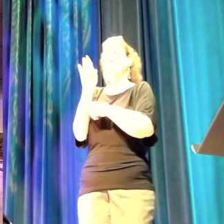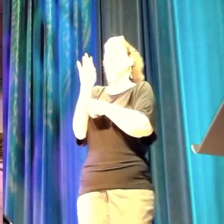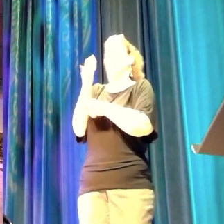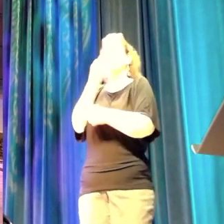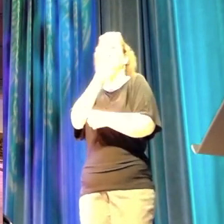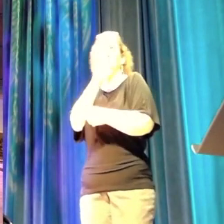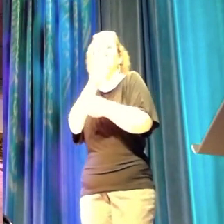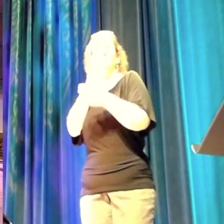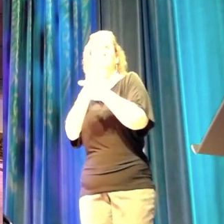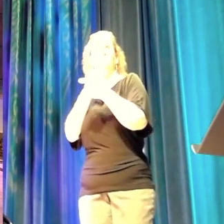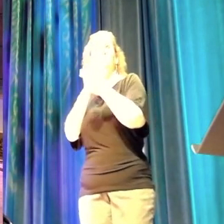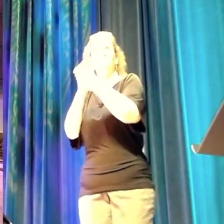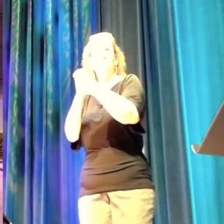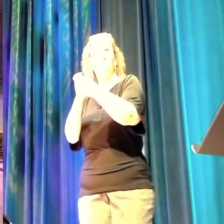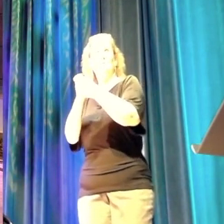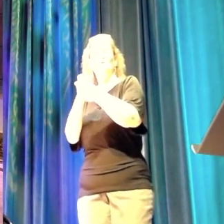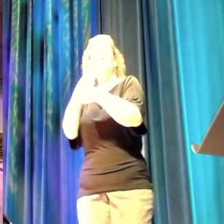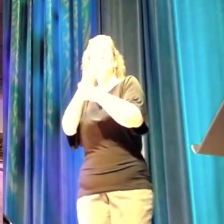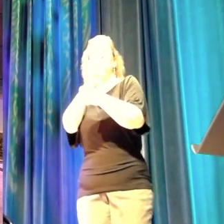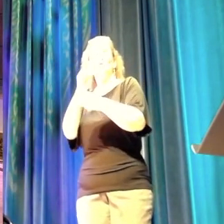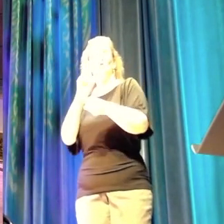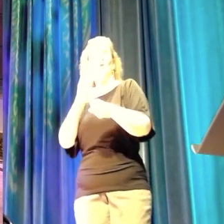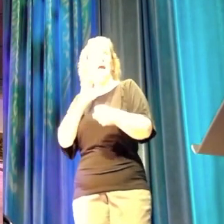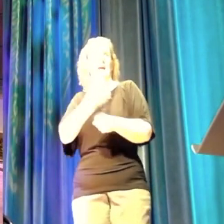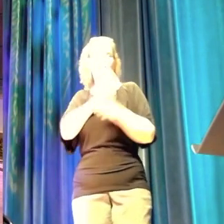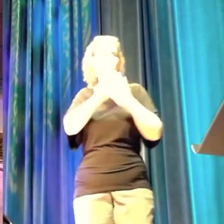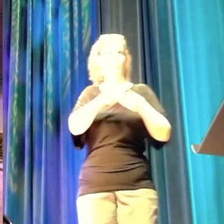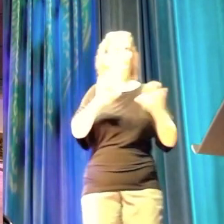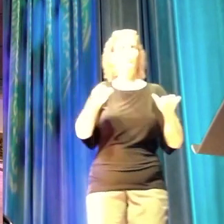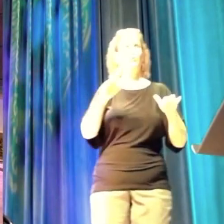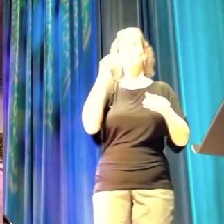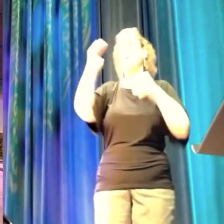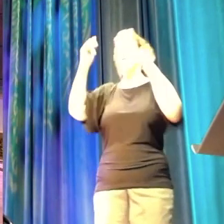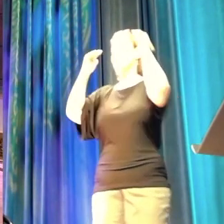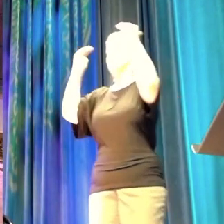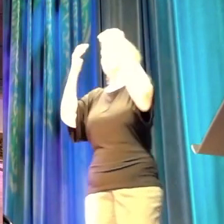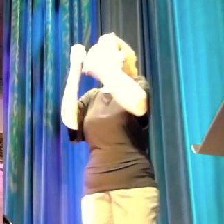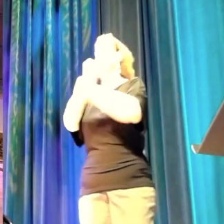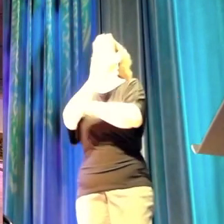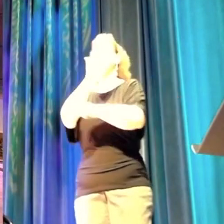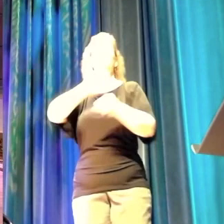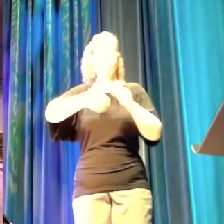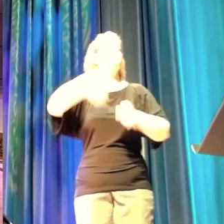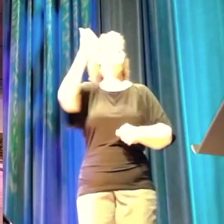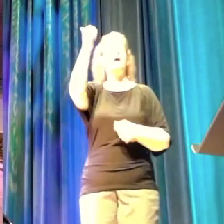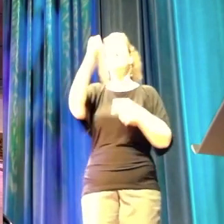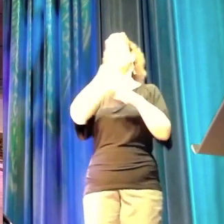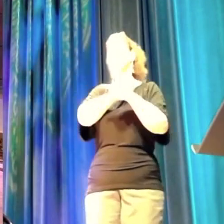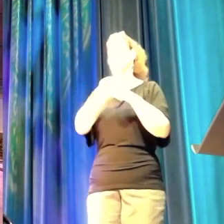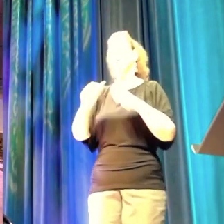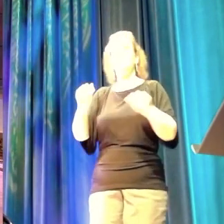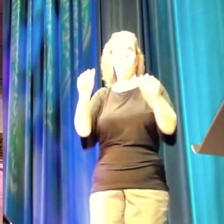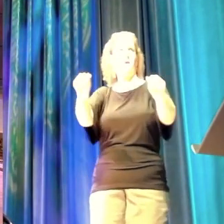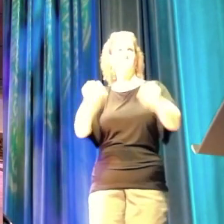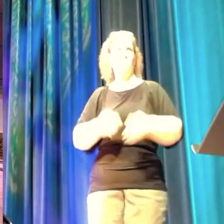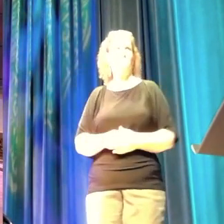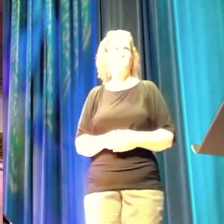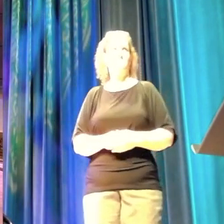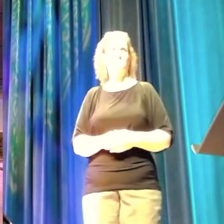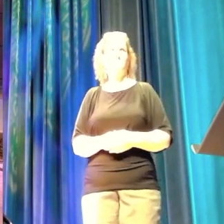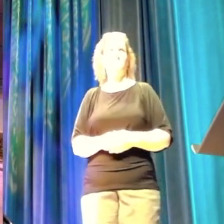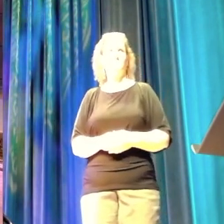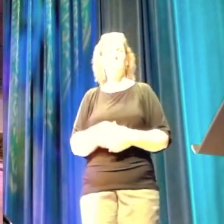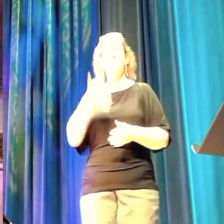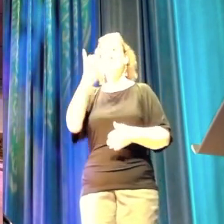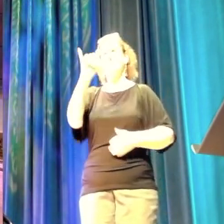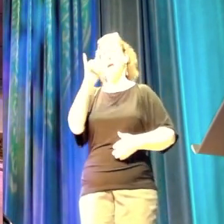sure that we have our children and adults receive the best training they can. That is